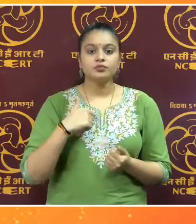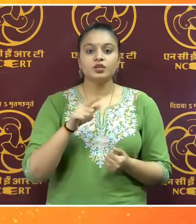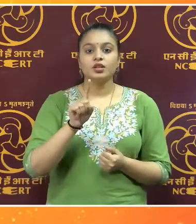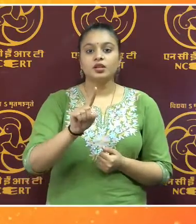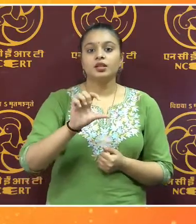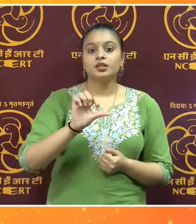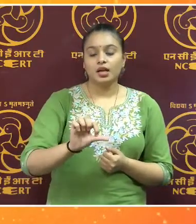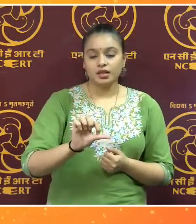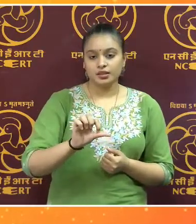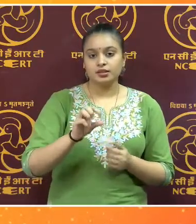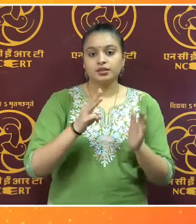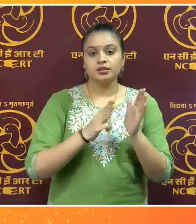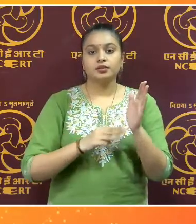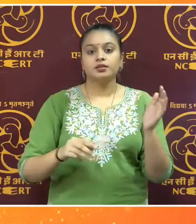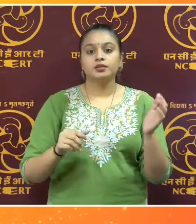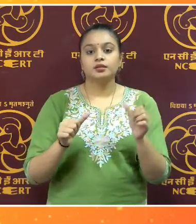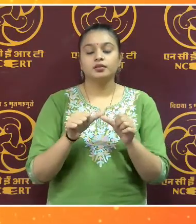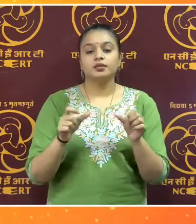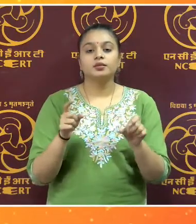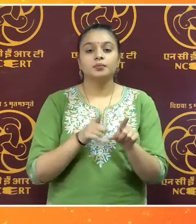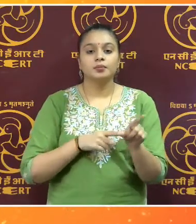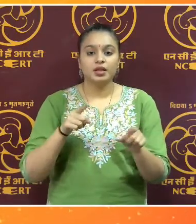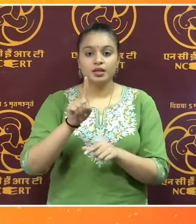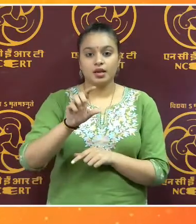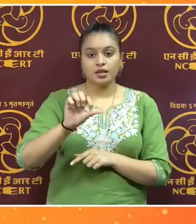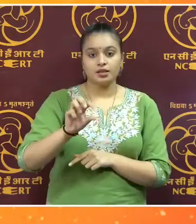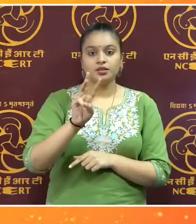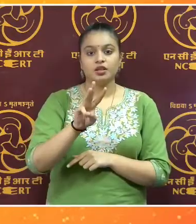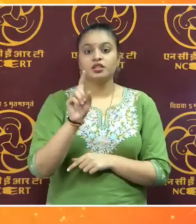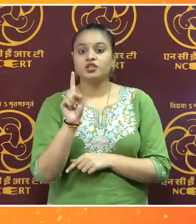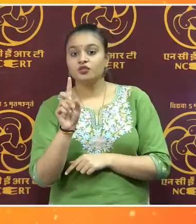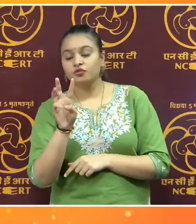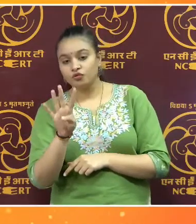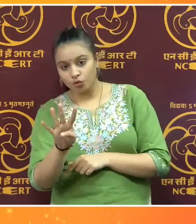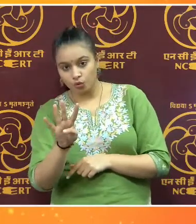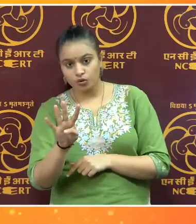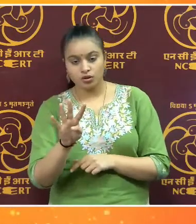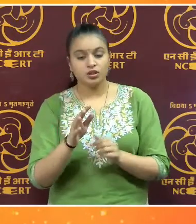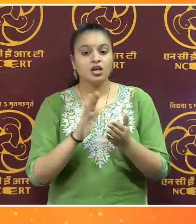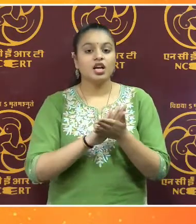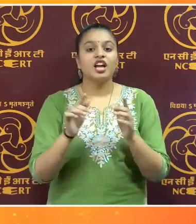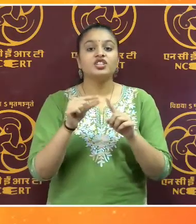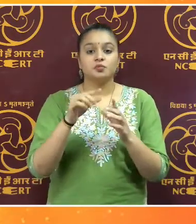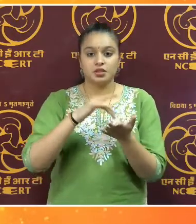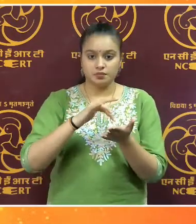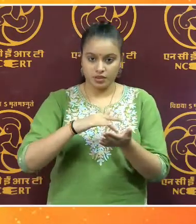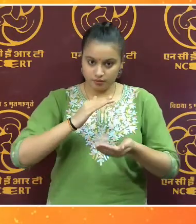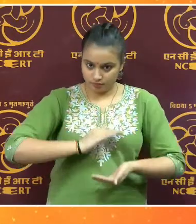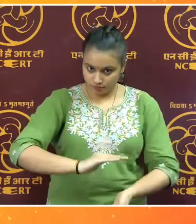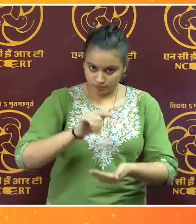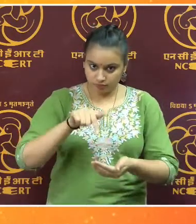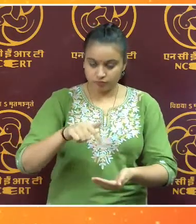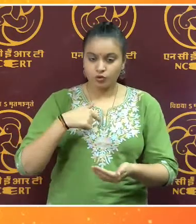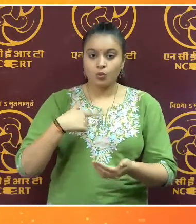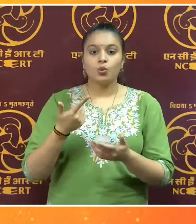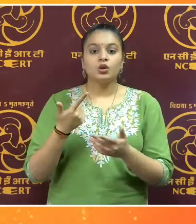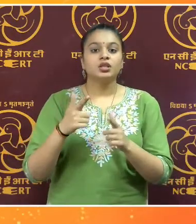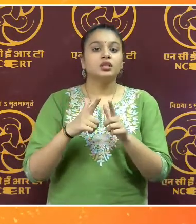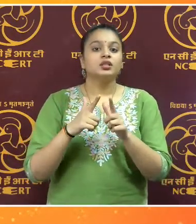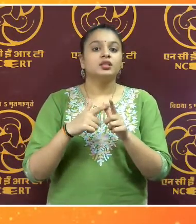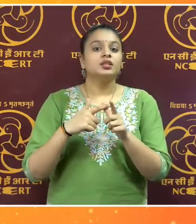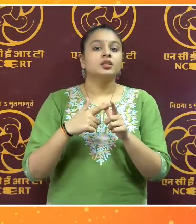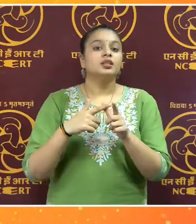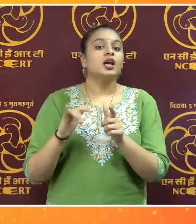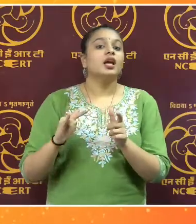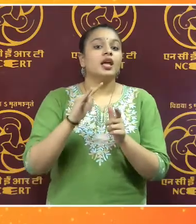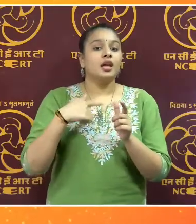19th May 1934 in Himachal Pradesh, Kasauli, and his father was in the Royal Air Force and his mother was